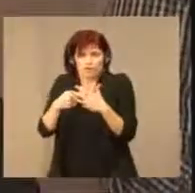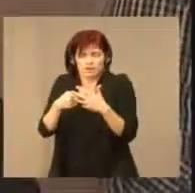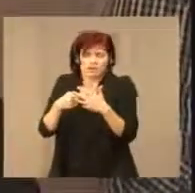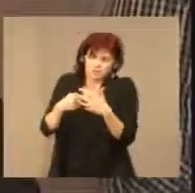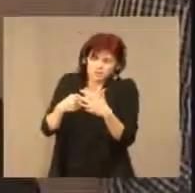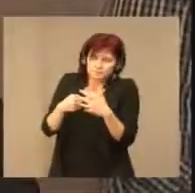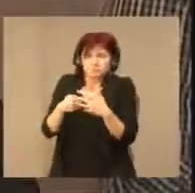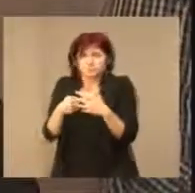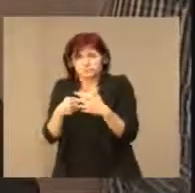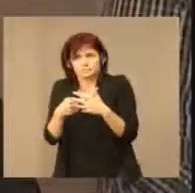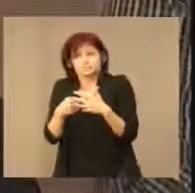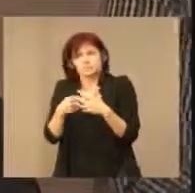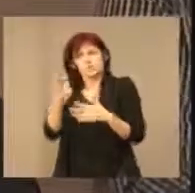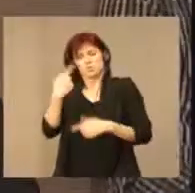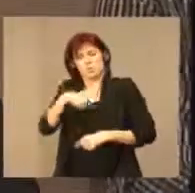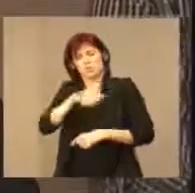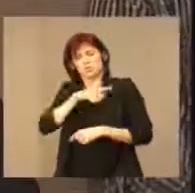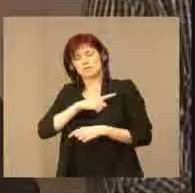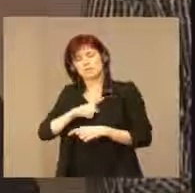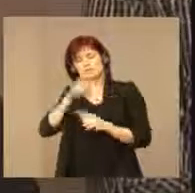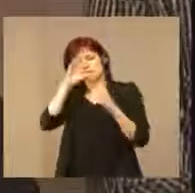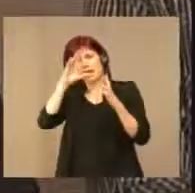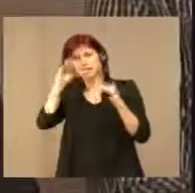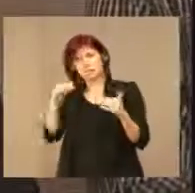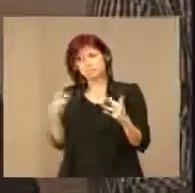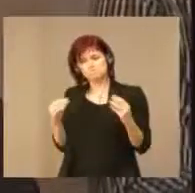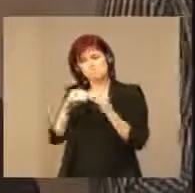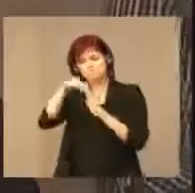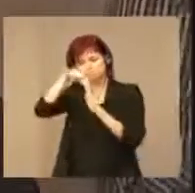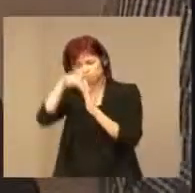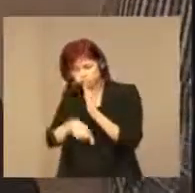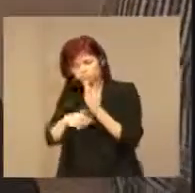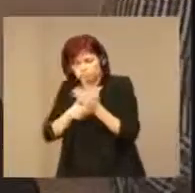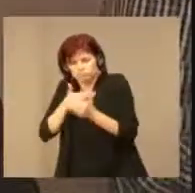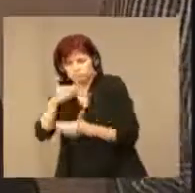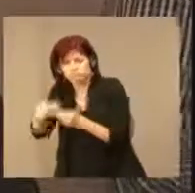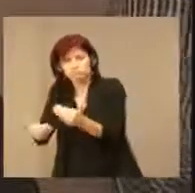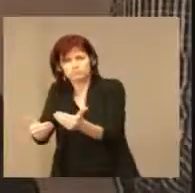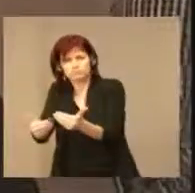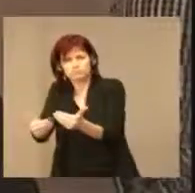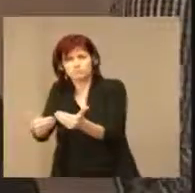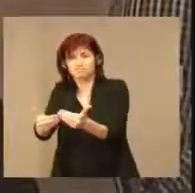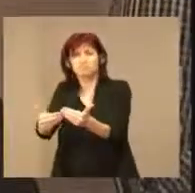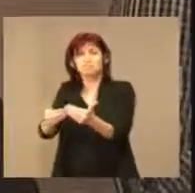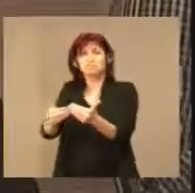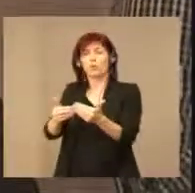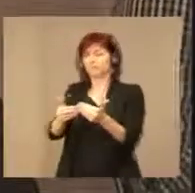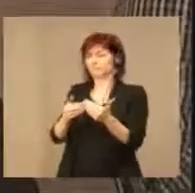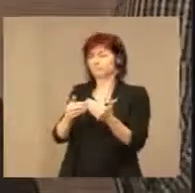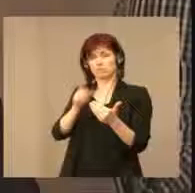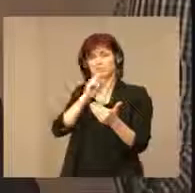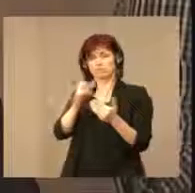we anticipate, you know, further steps of this and of this very important engagement.